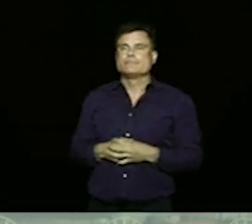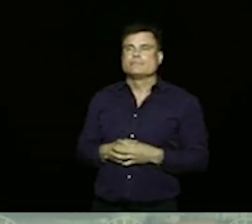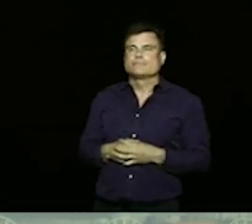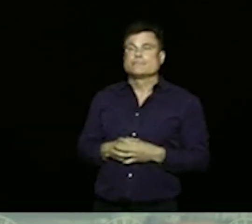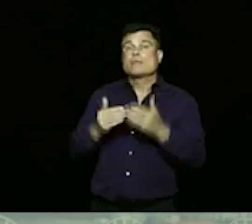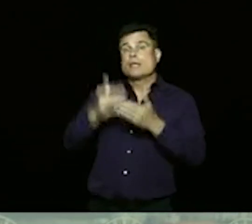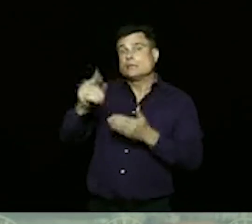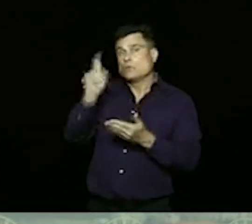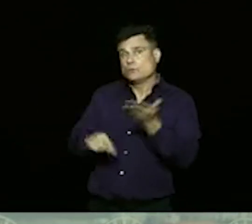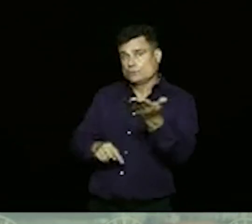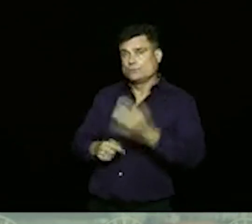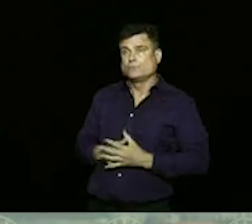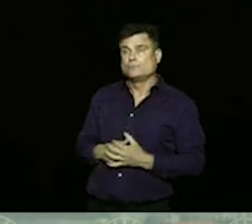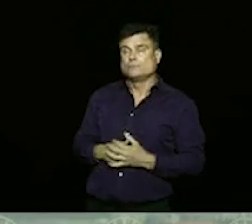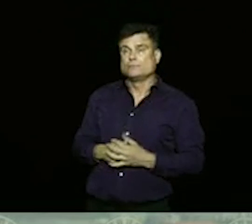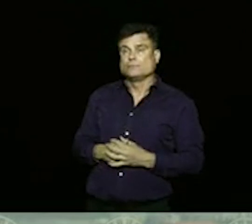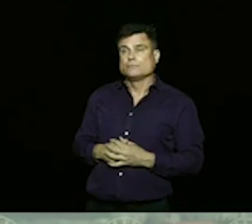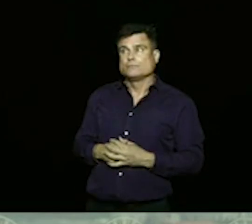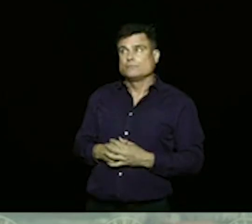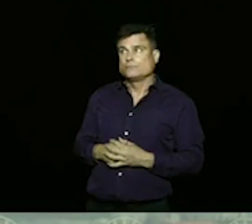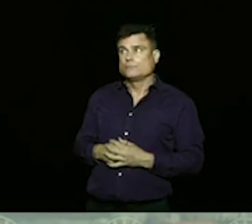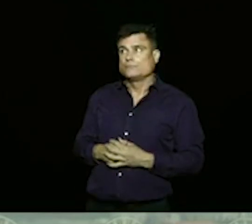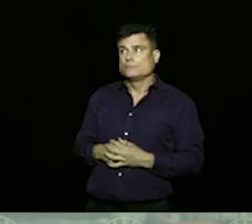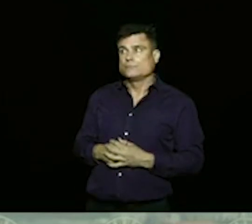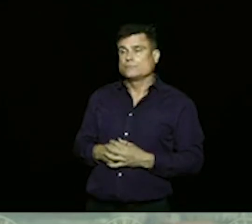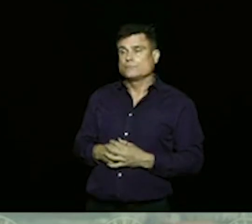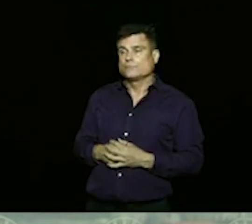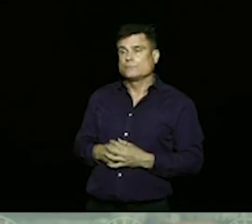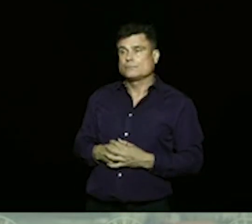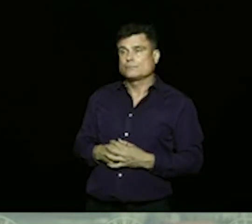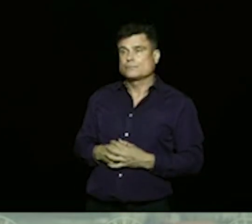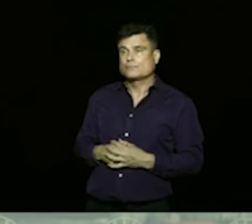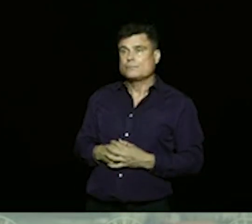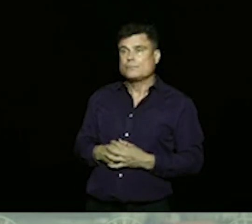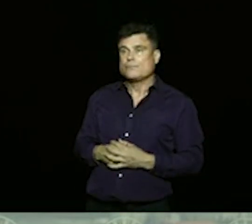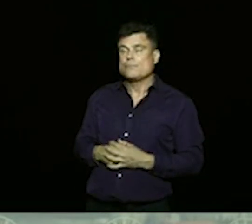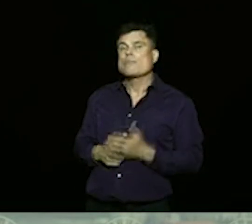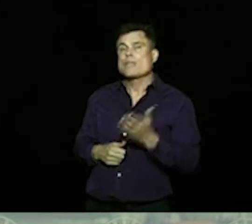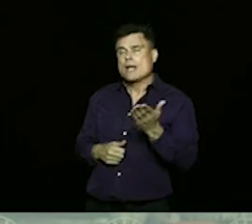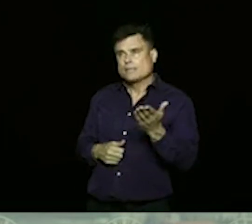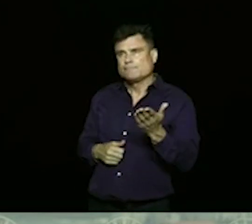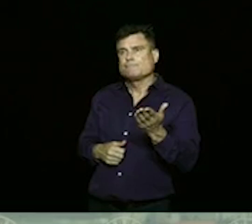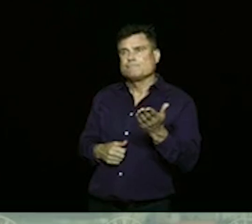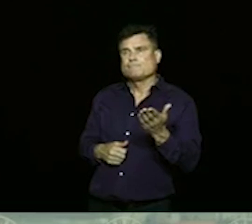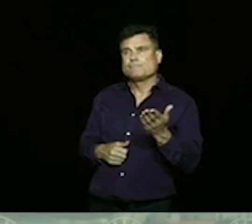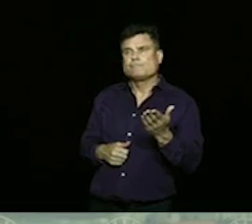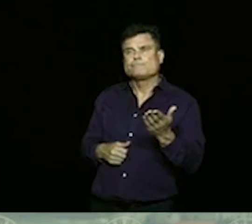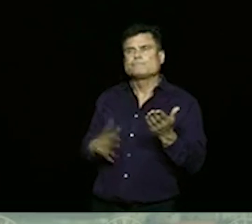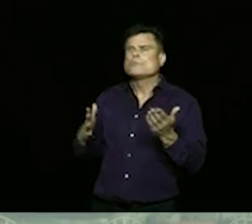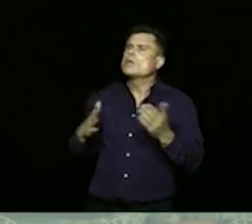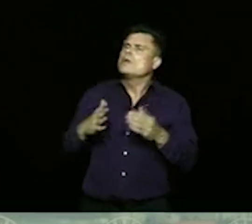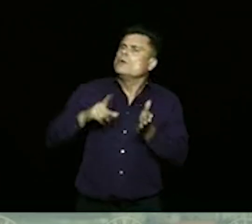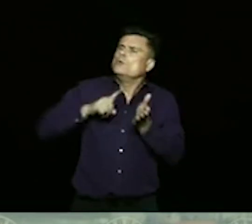the timeline of this and how soon you hope to have answers, I know that you've already touched on this, but also